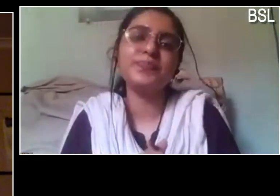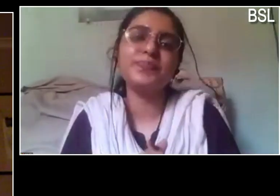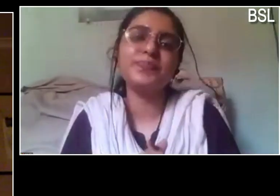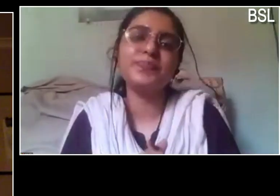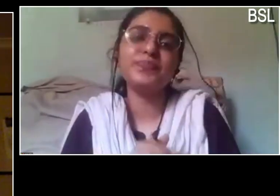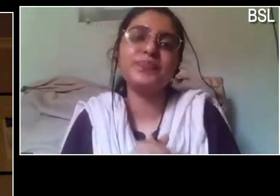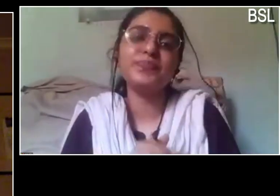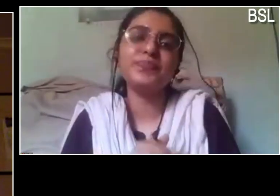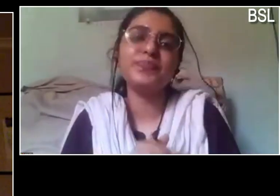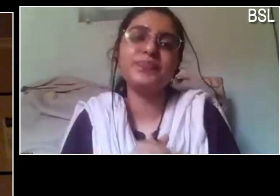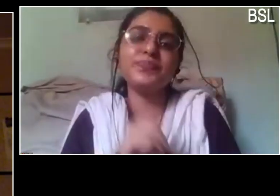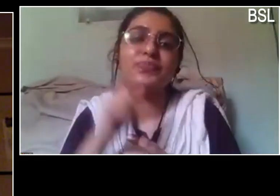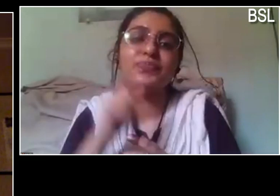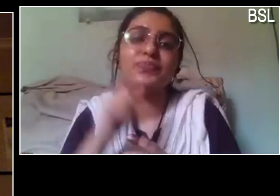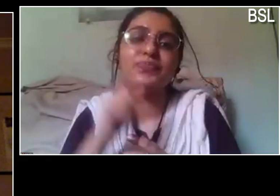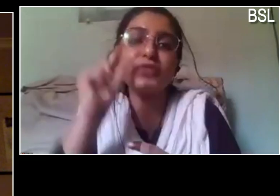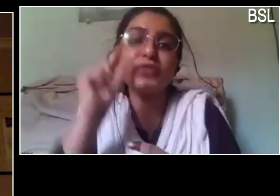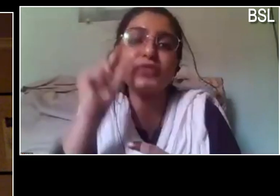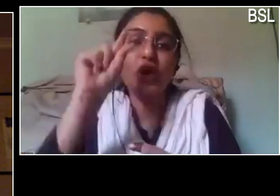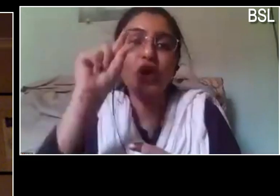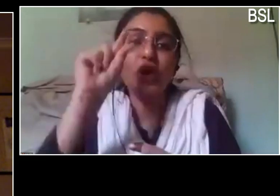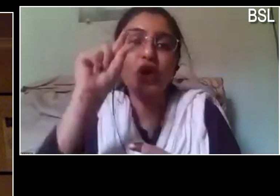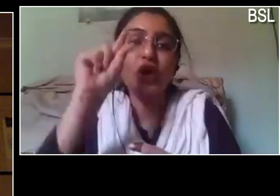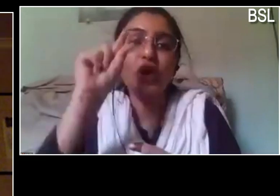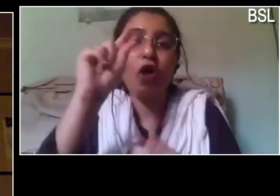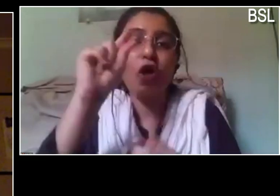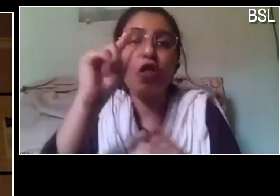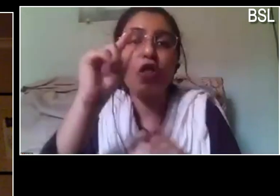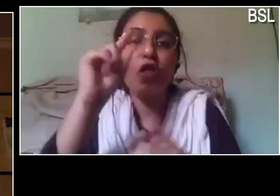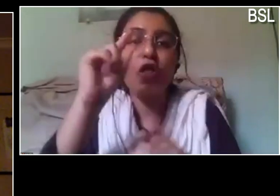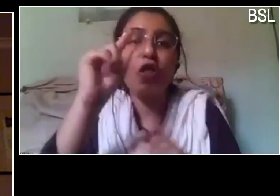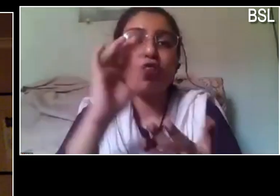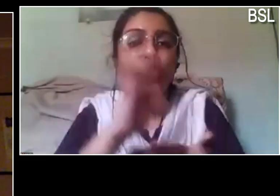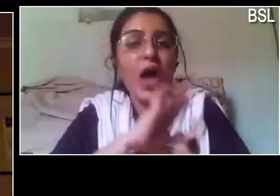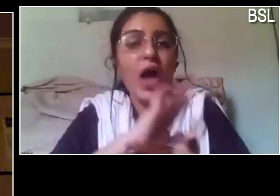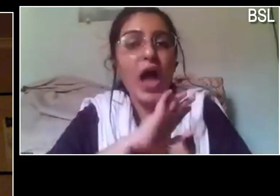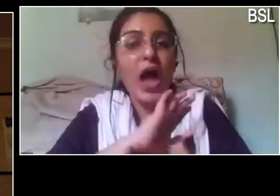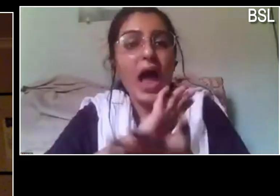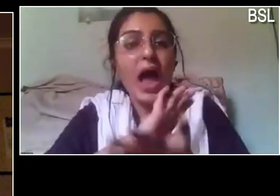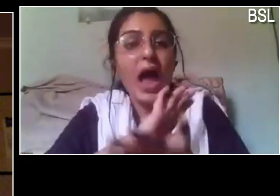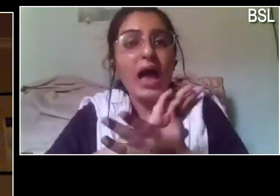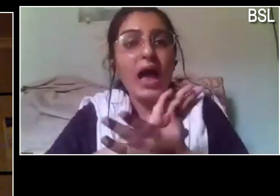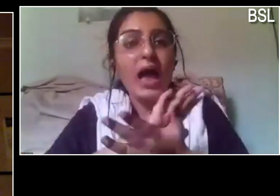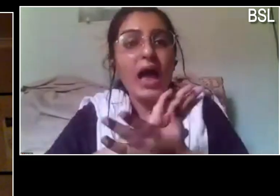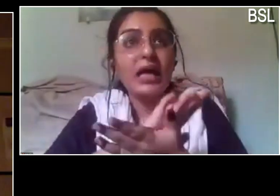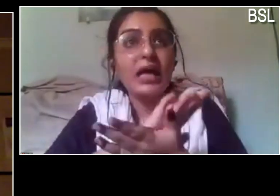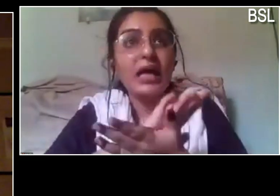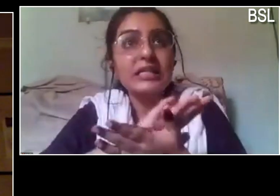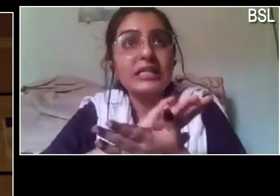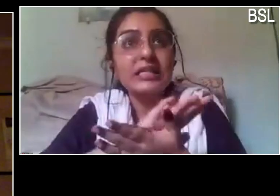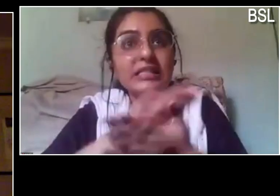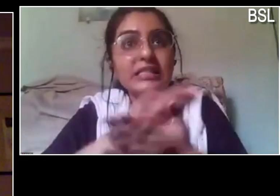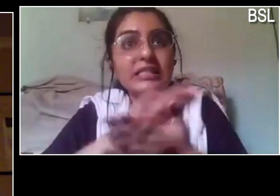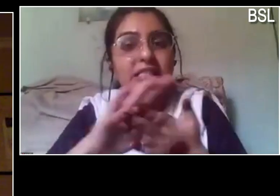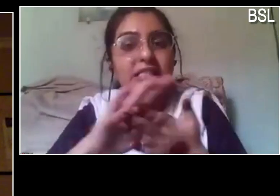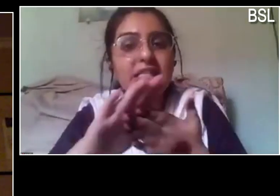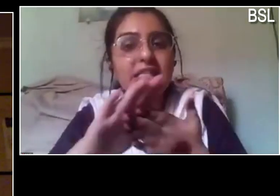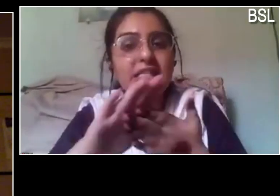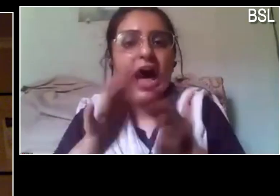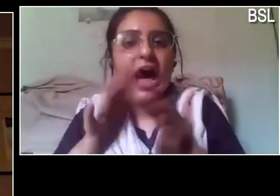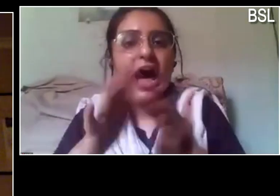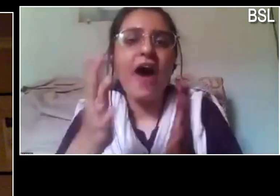is being said. Now, we know with COVID-19 that information and communication has all